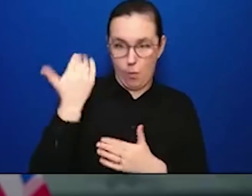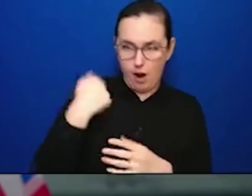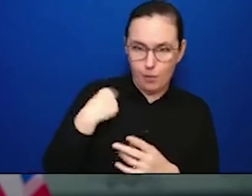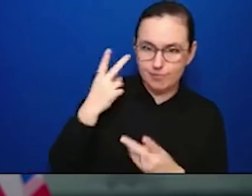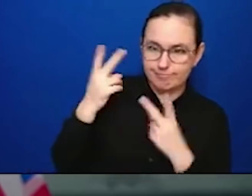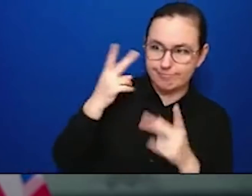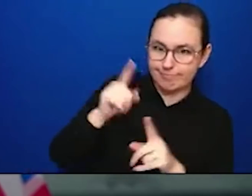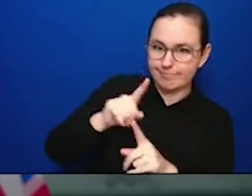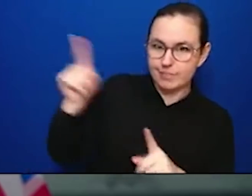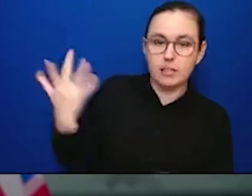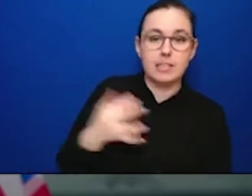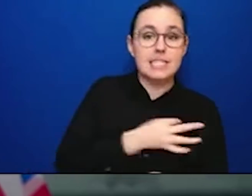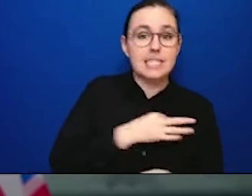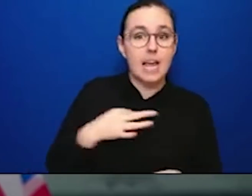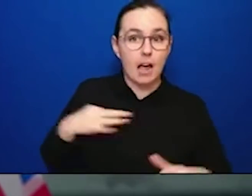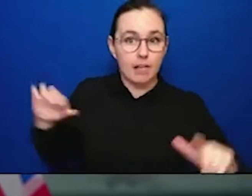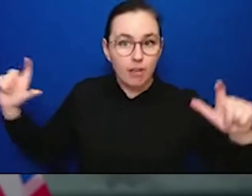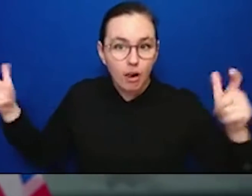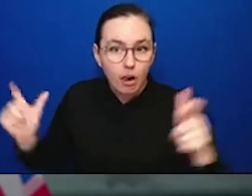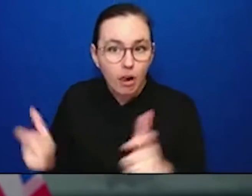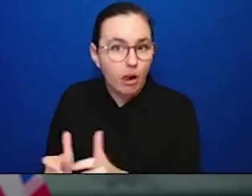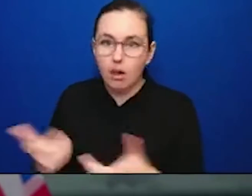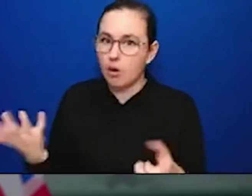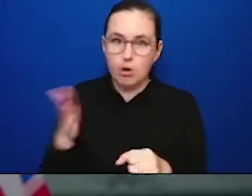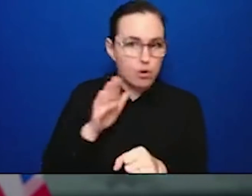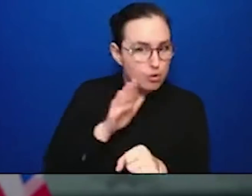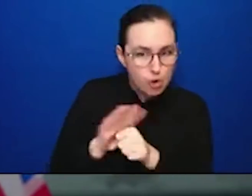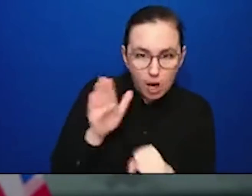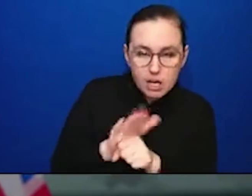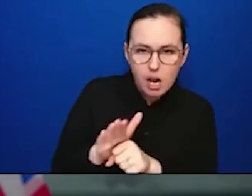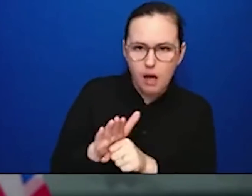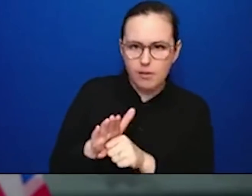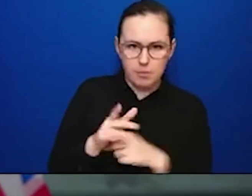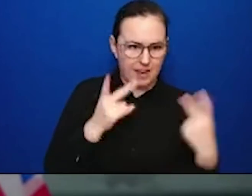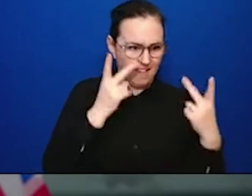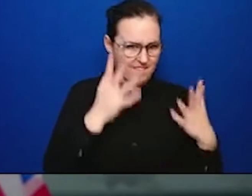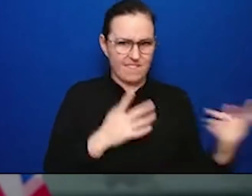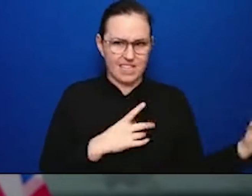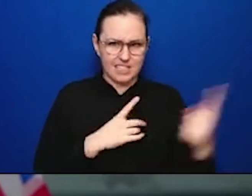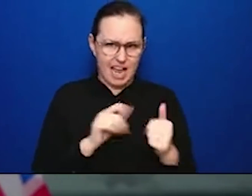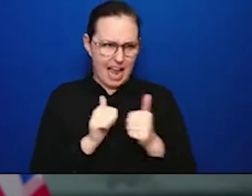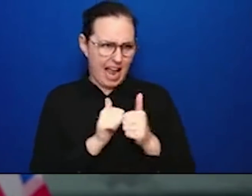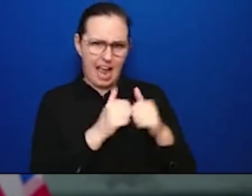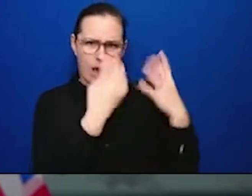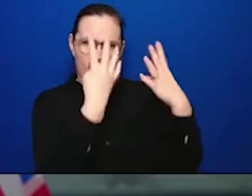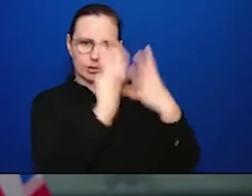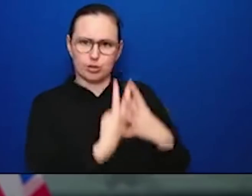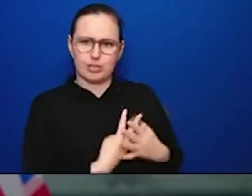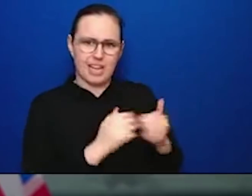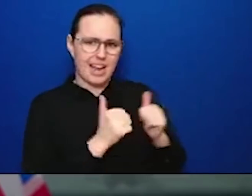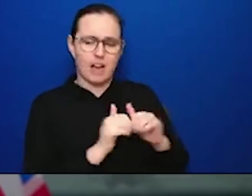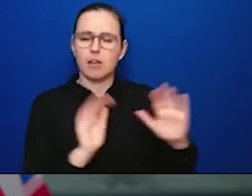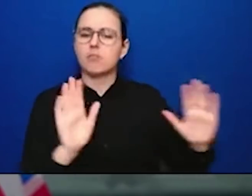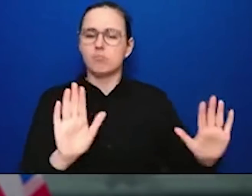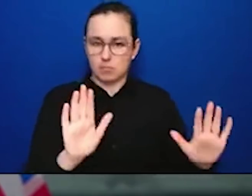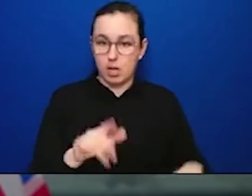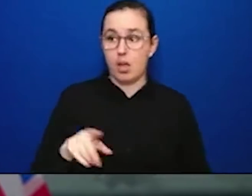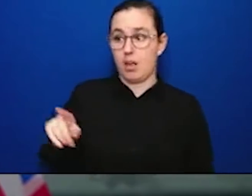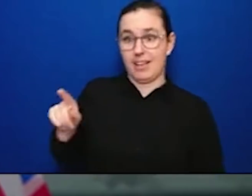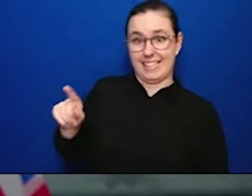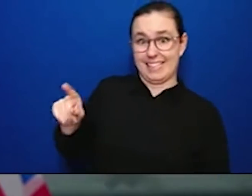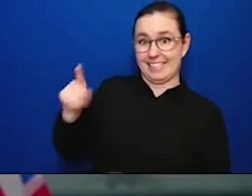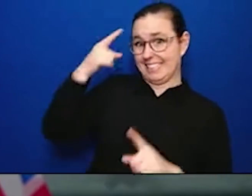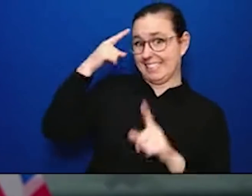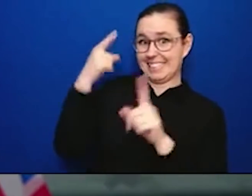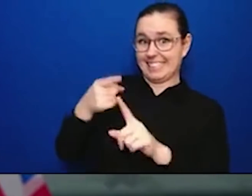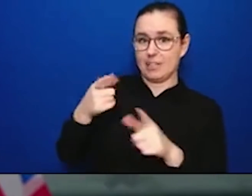and being able to screen visitors appropriately. And we now have rapid antigen tests that are designated for